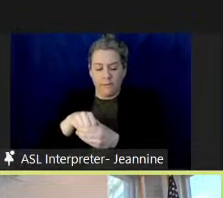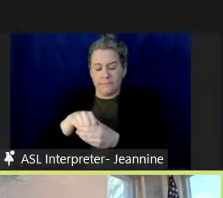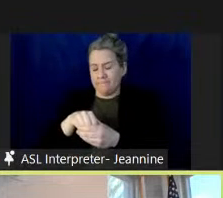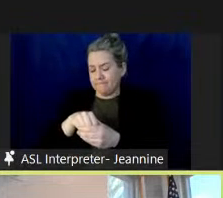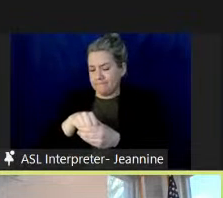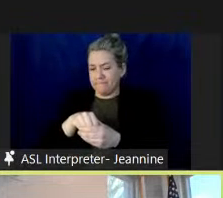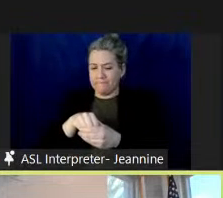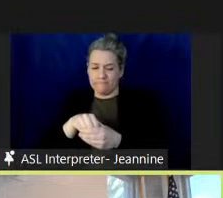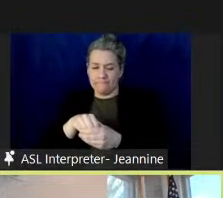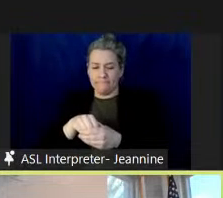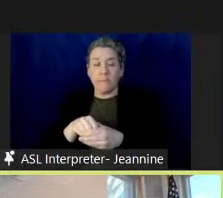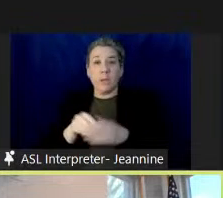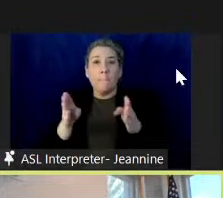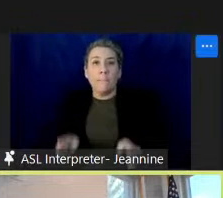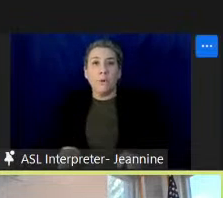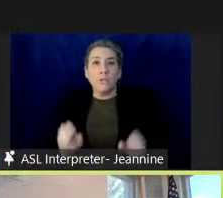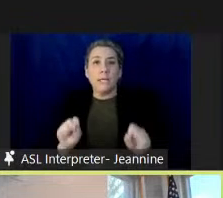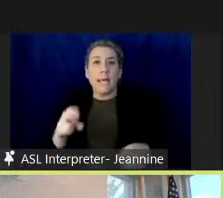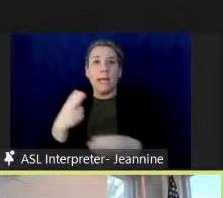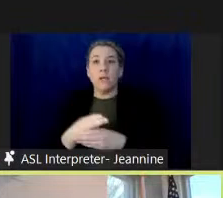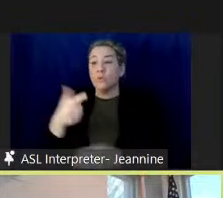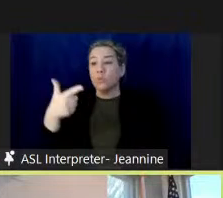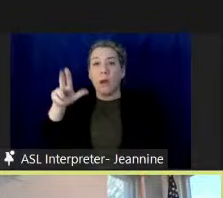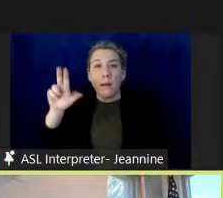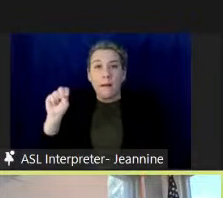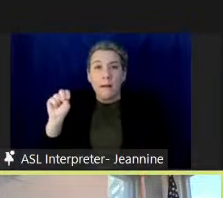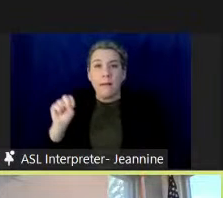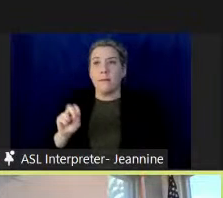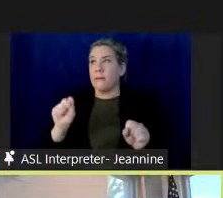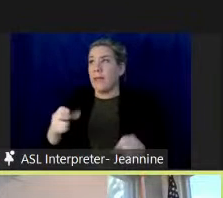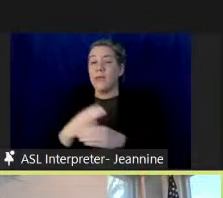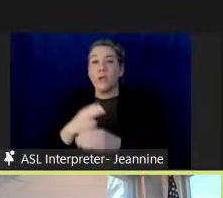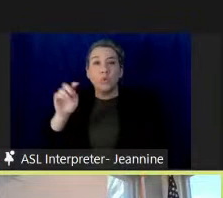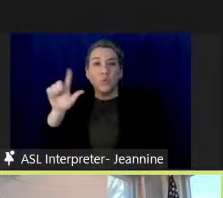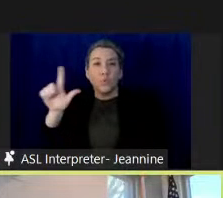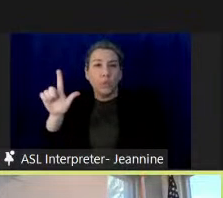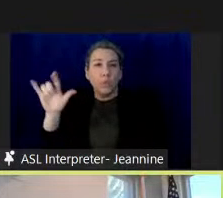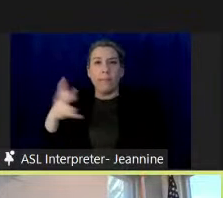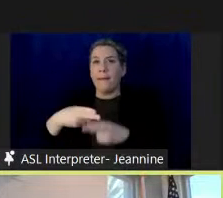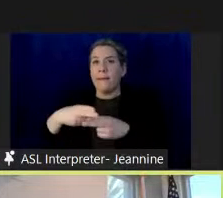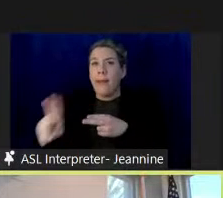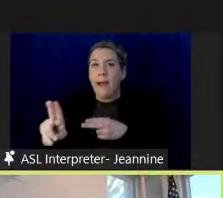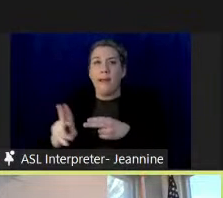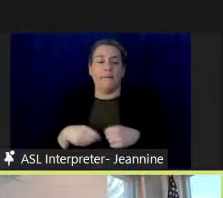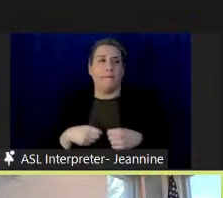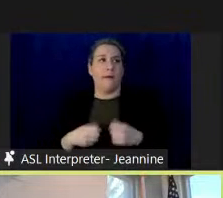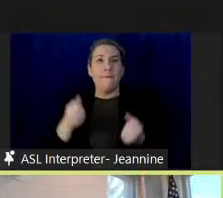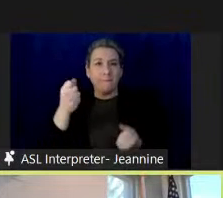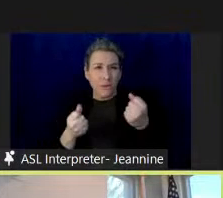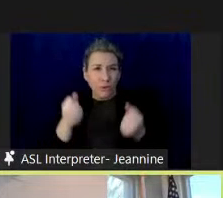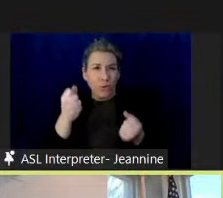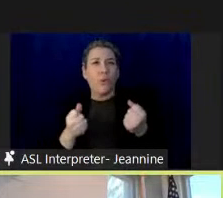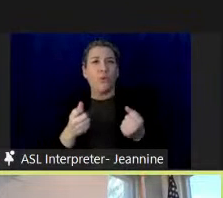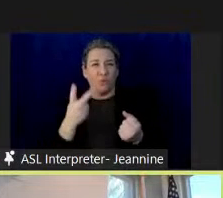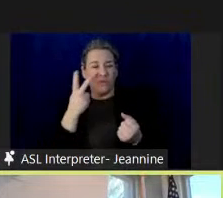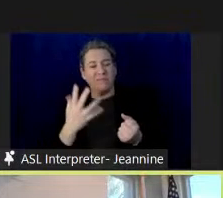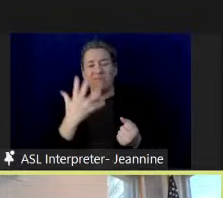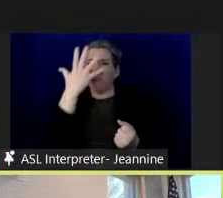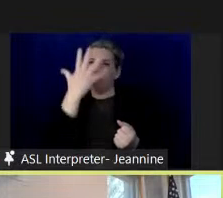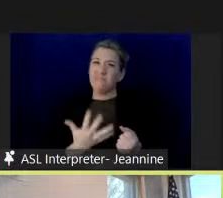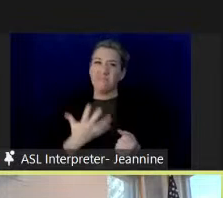an assailant could use a firearm, could use a tool such as a knife, a vehicle that we've tragically seen used in